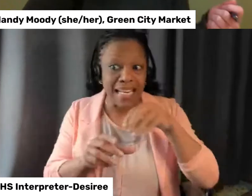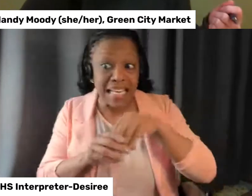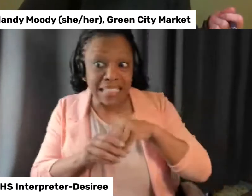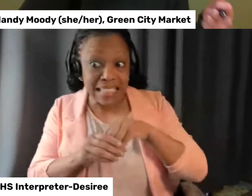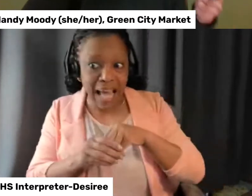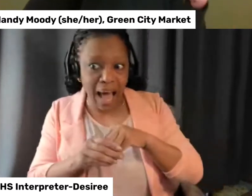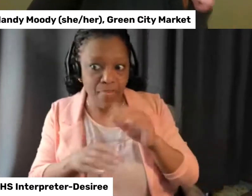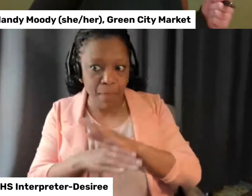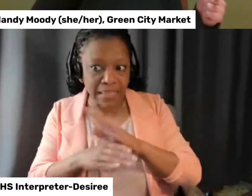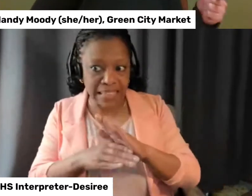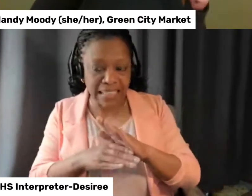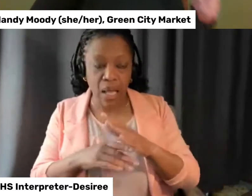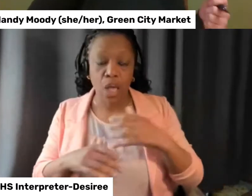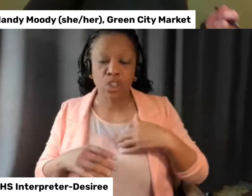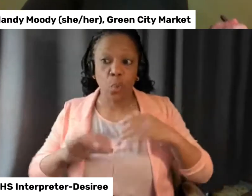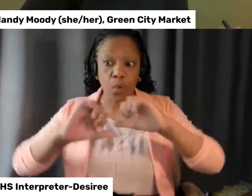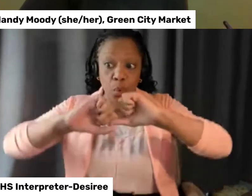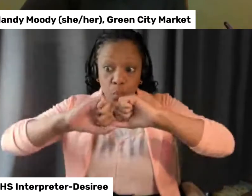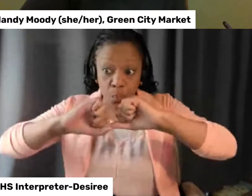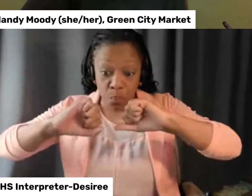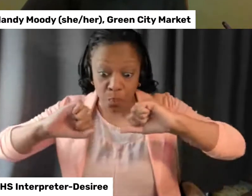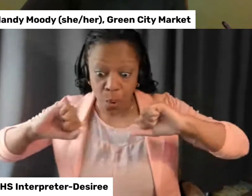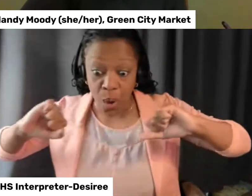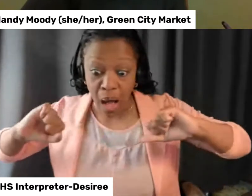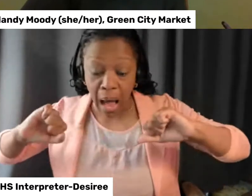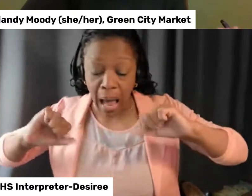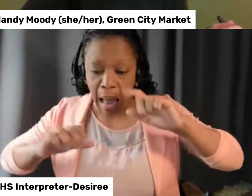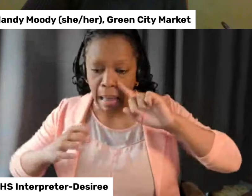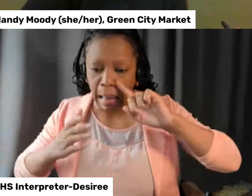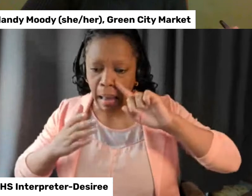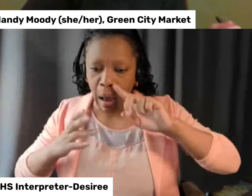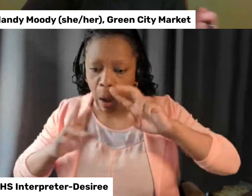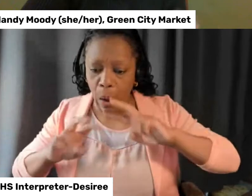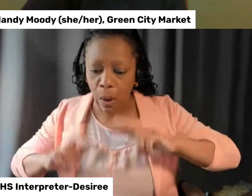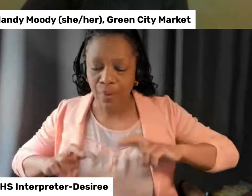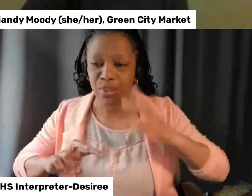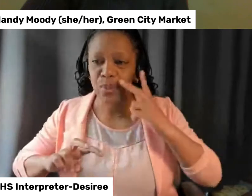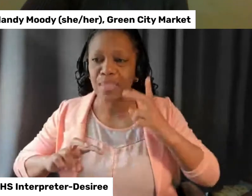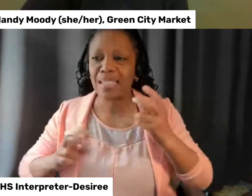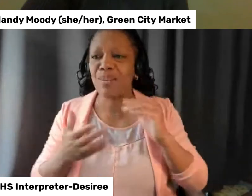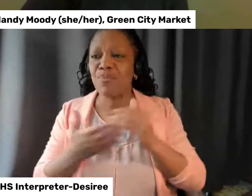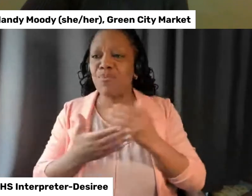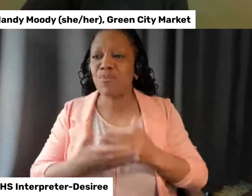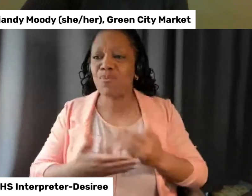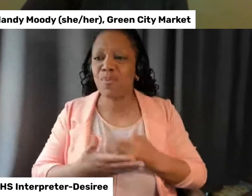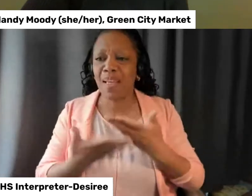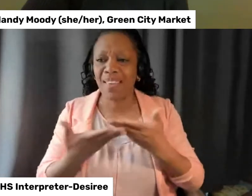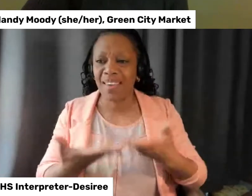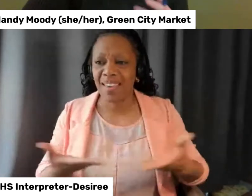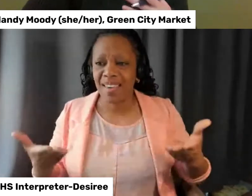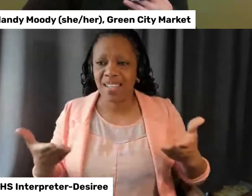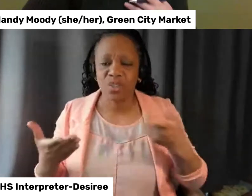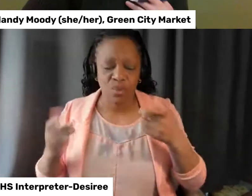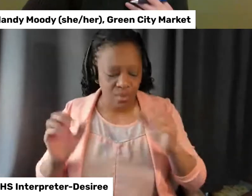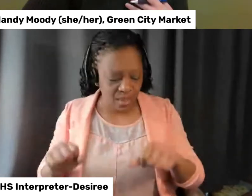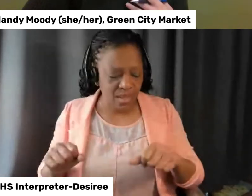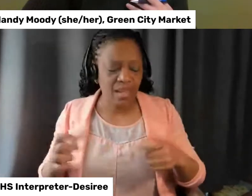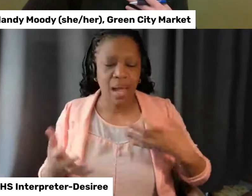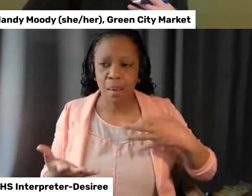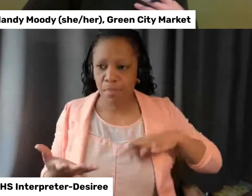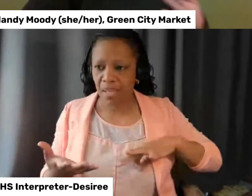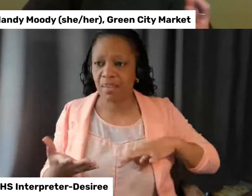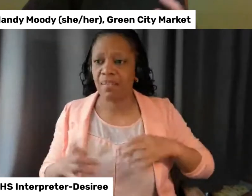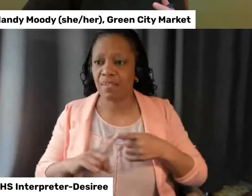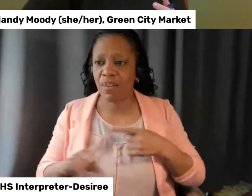there's always interesting things to learn and to experience. And so I know for me, when